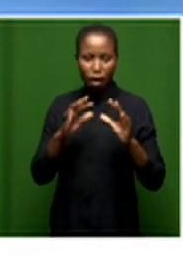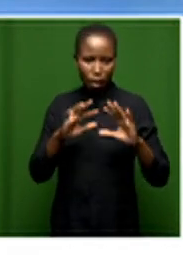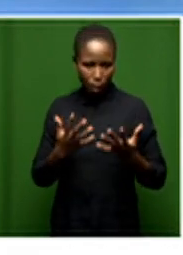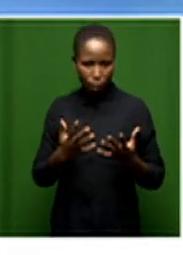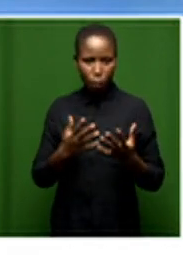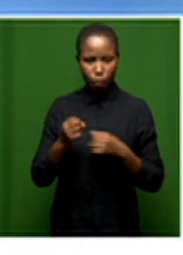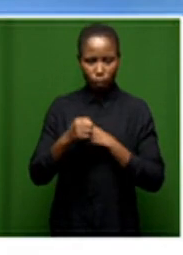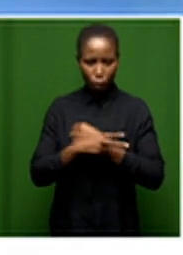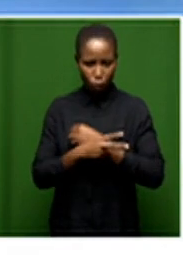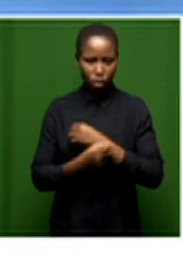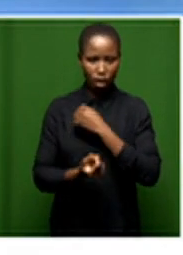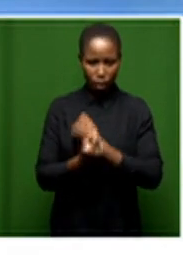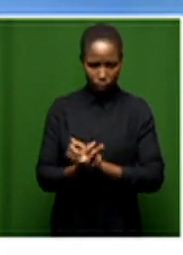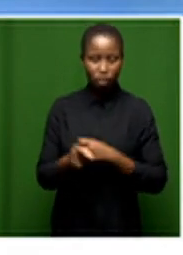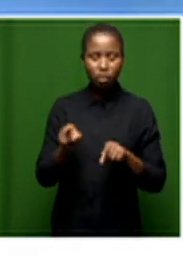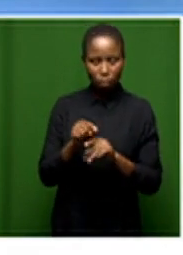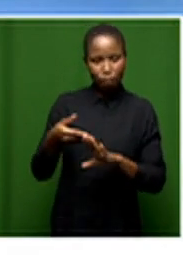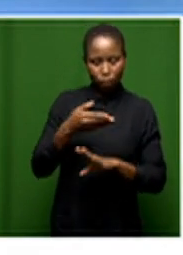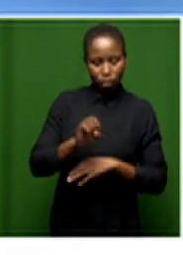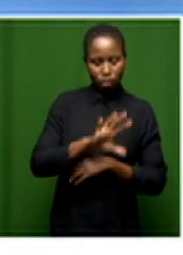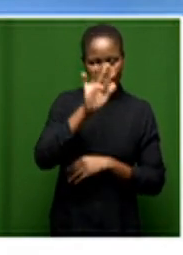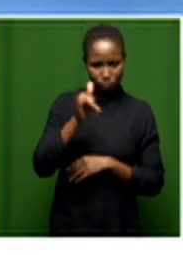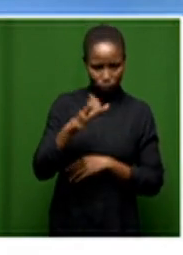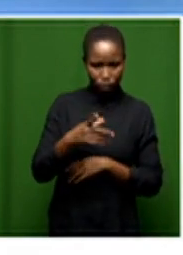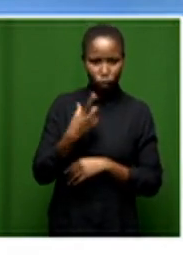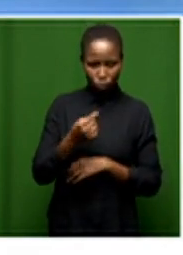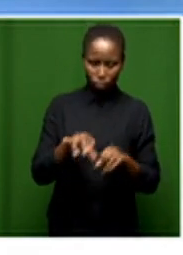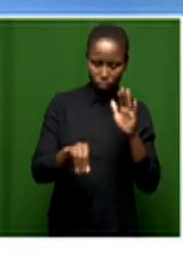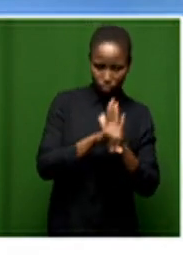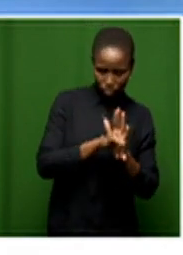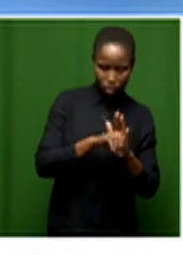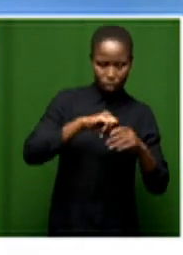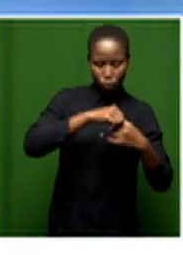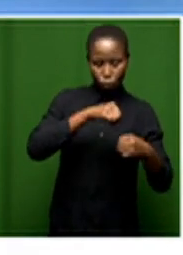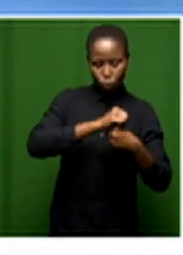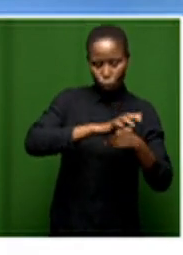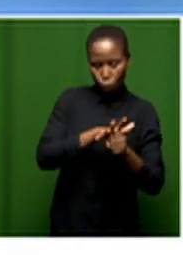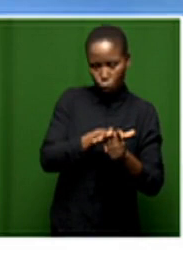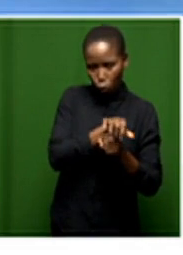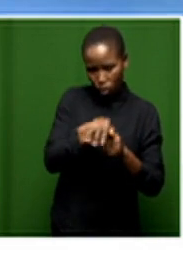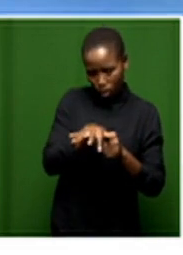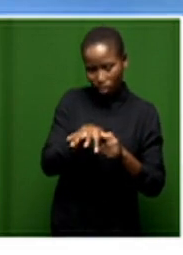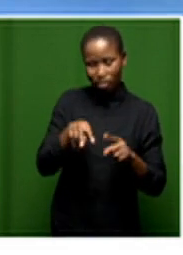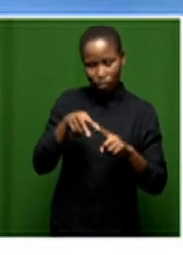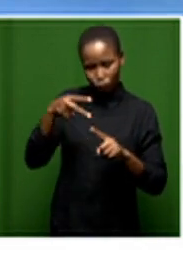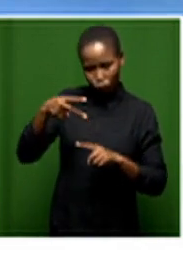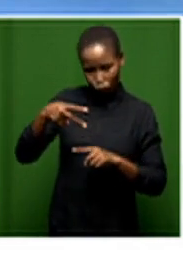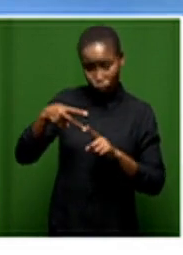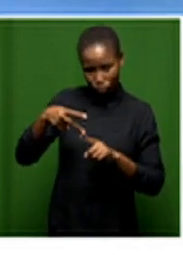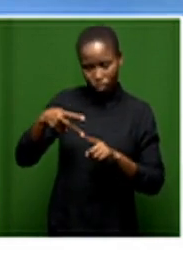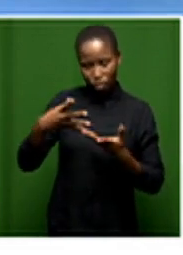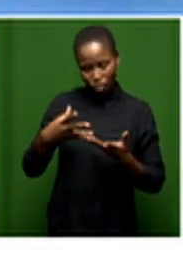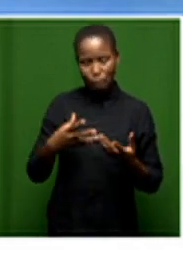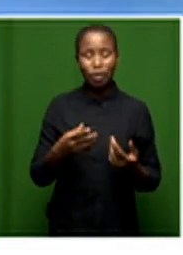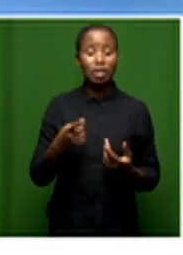of the viruses, like we did in South Africa, so we could identify the new variant and continue to do this. And so we have to get ahead of the game.